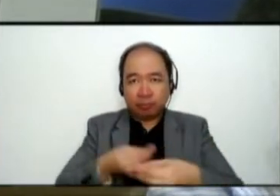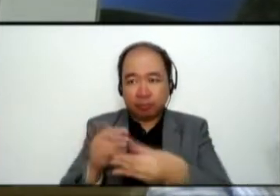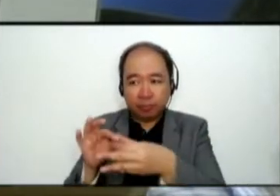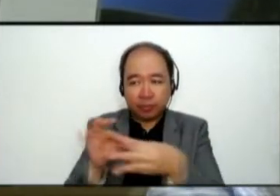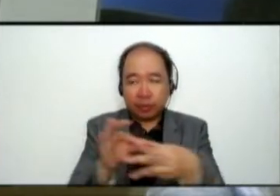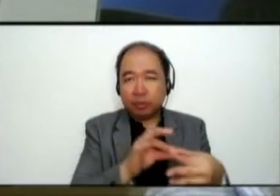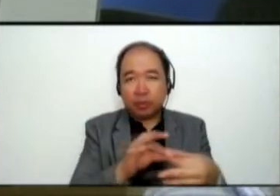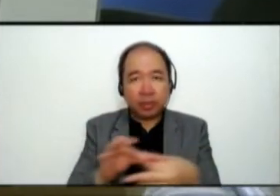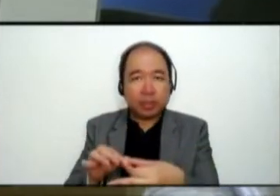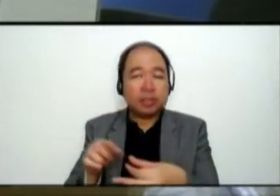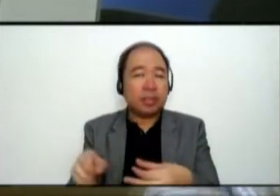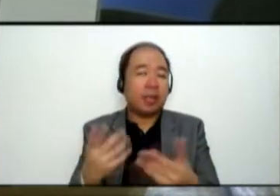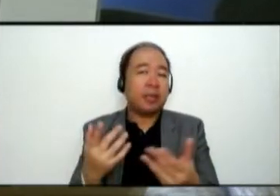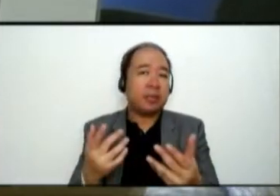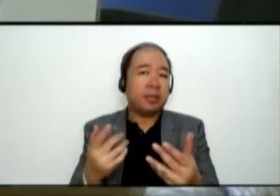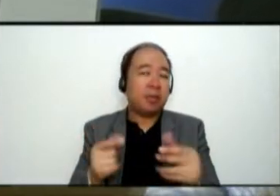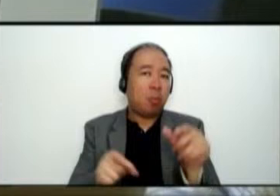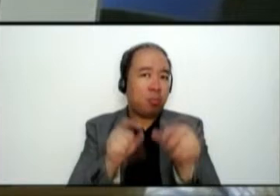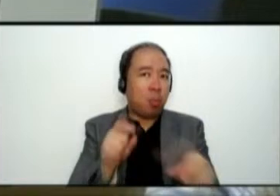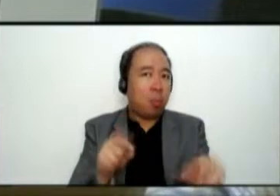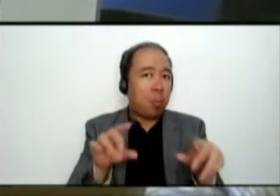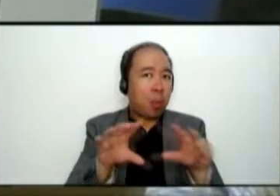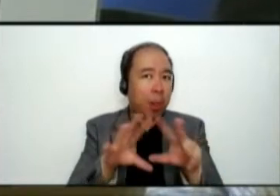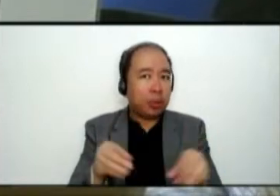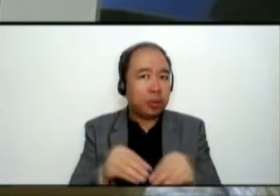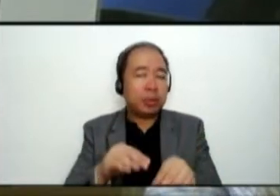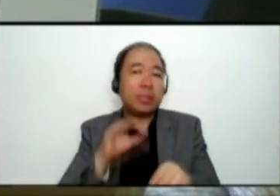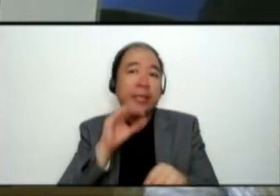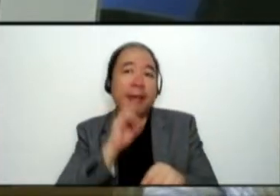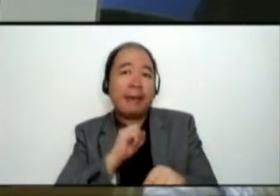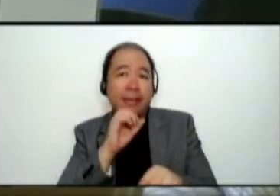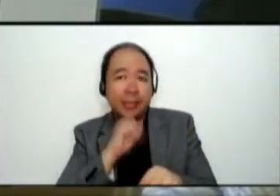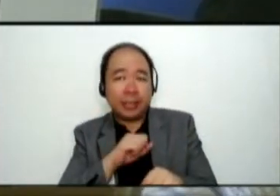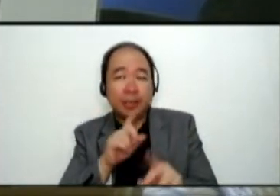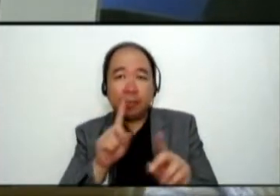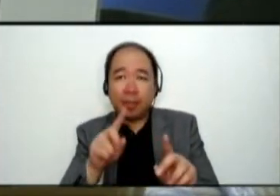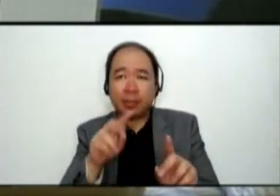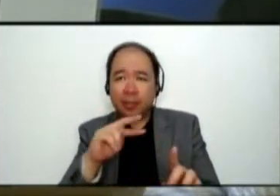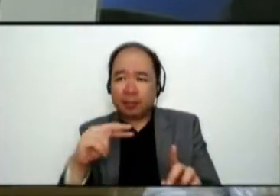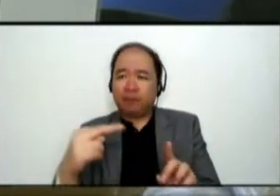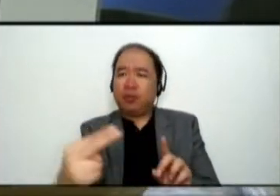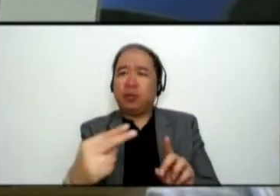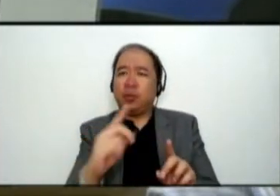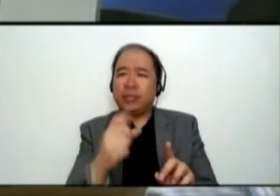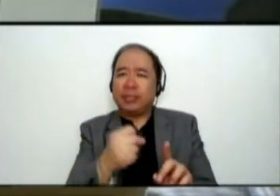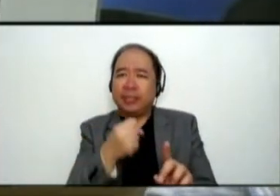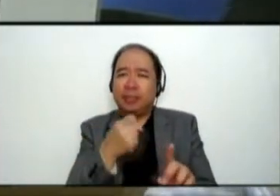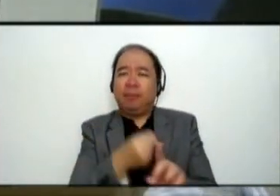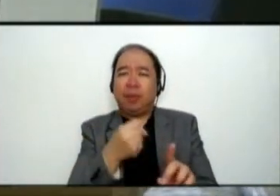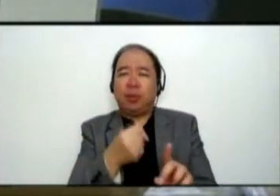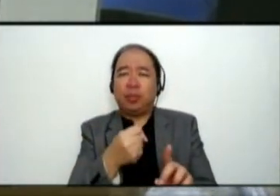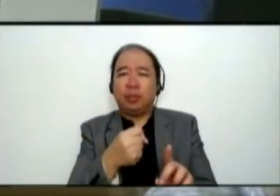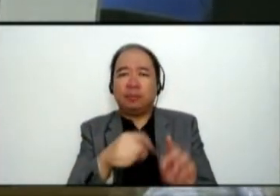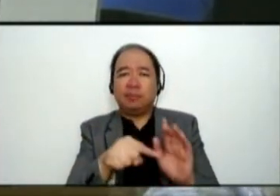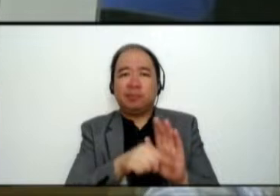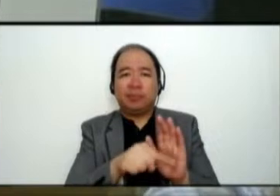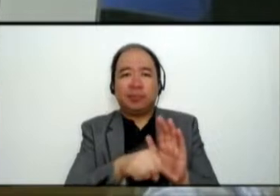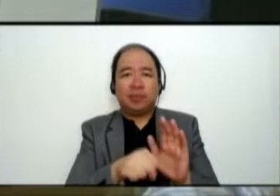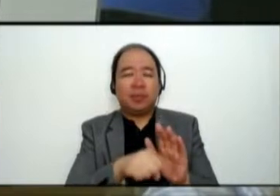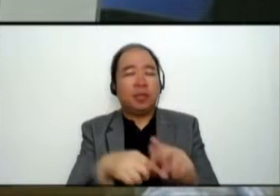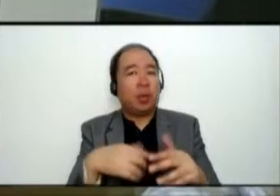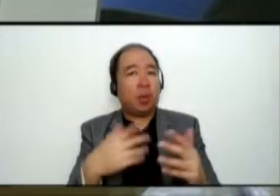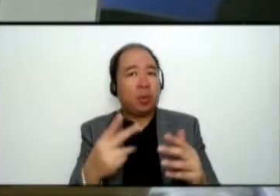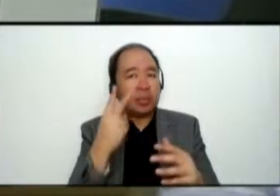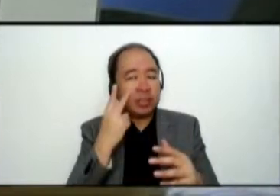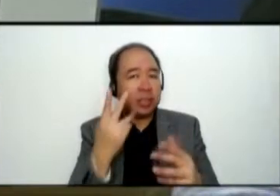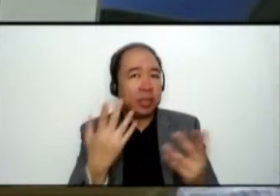population aging and view it in the context of implications for chalking out robust social